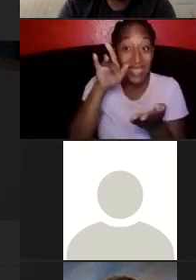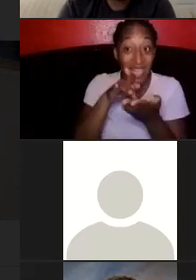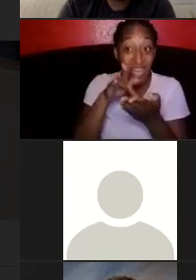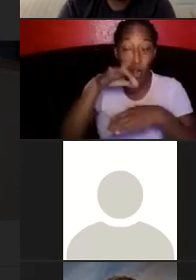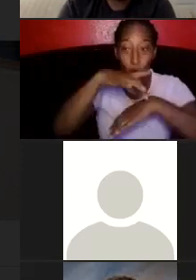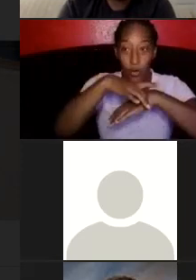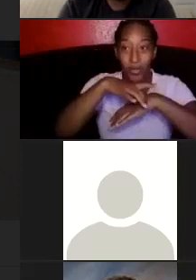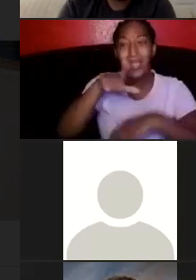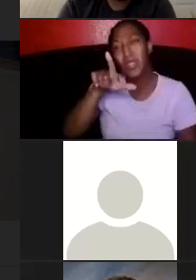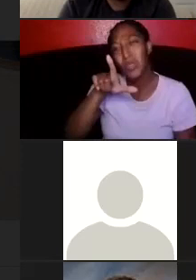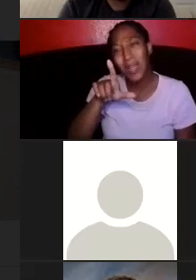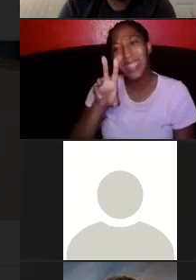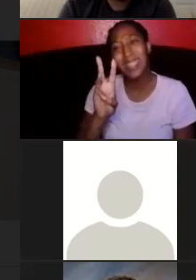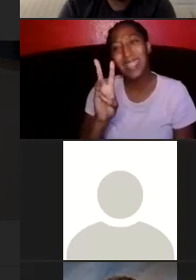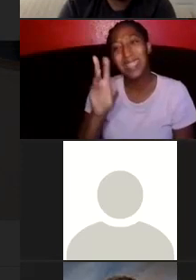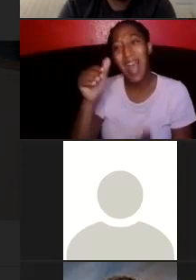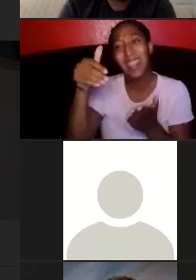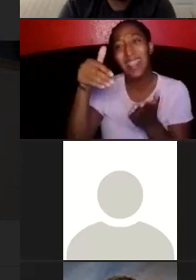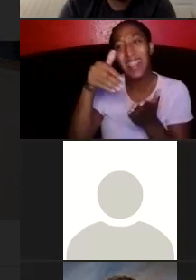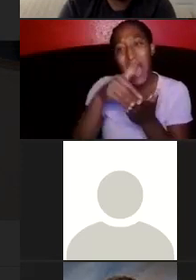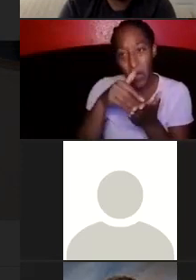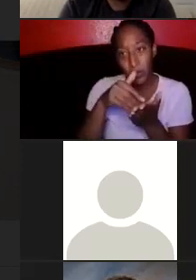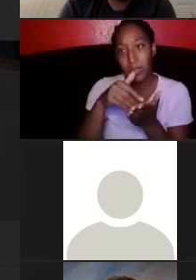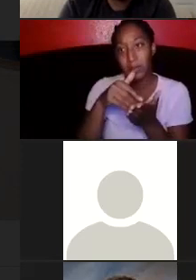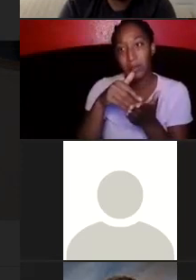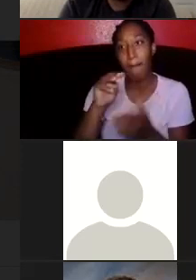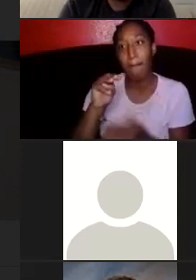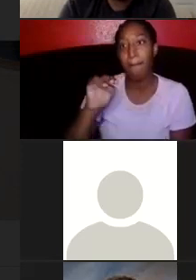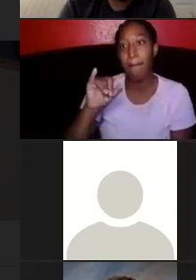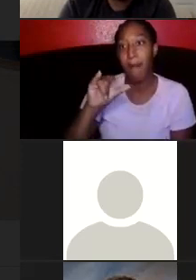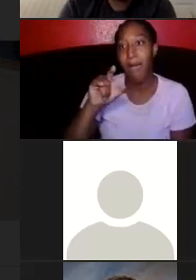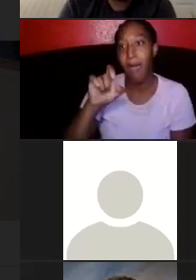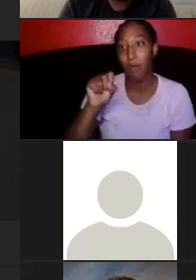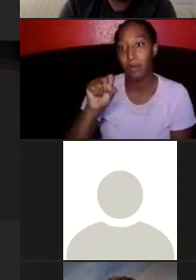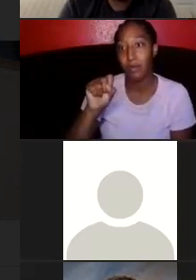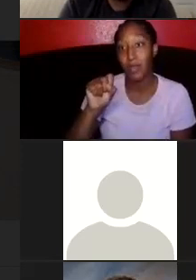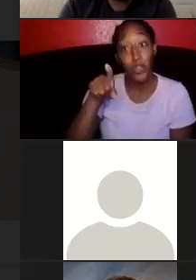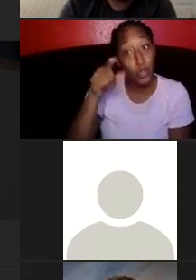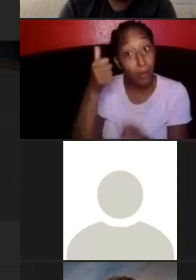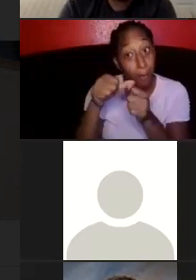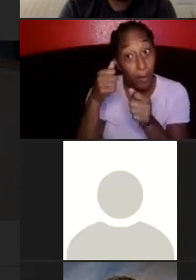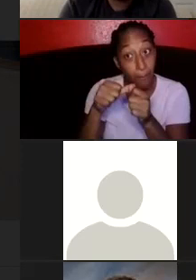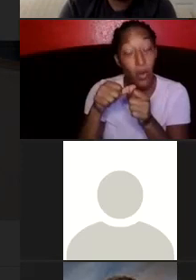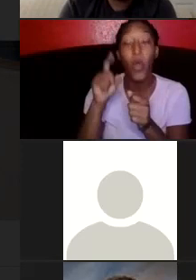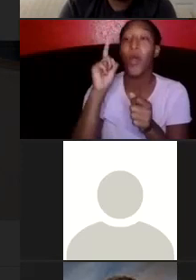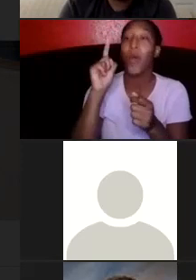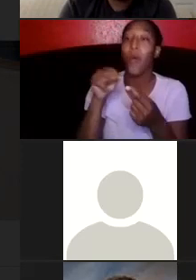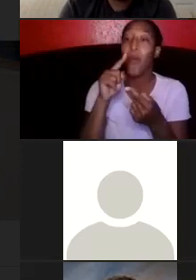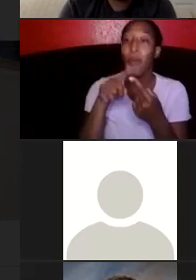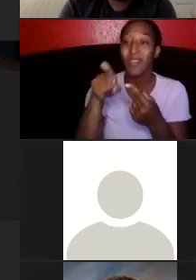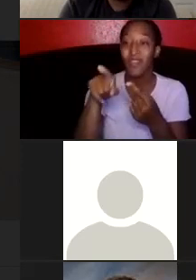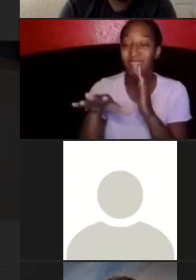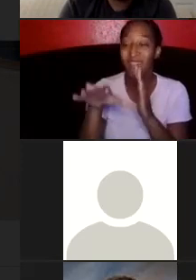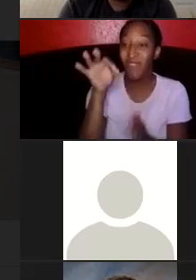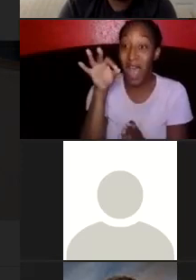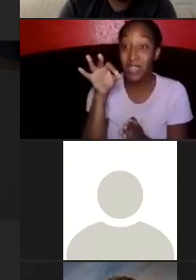remember, when we are finding the orbit radius, we have to measure from the center, not from